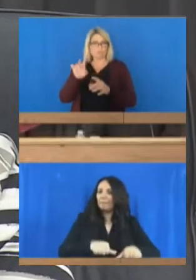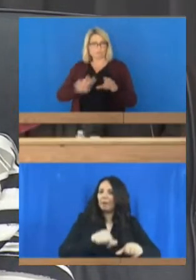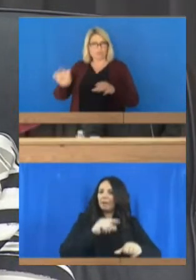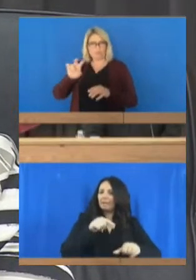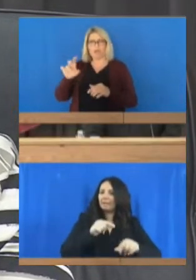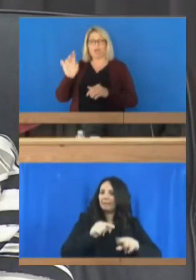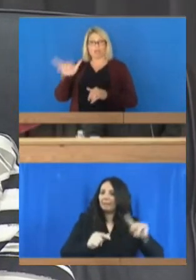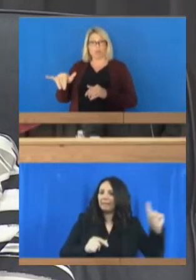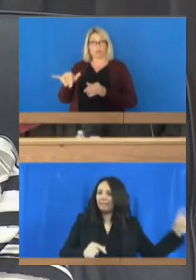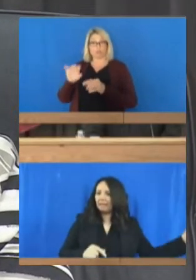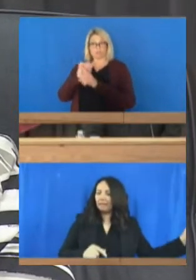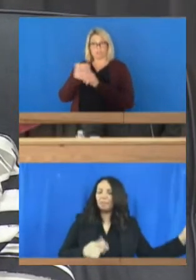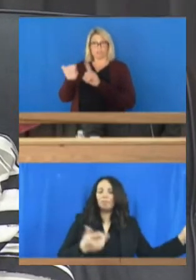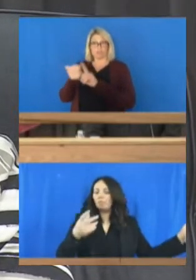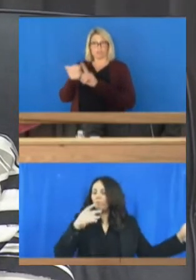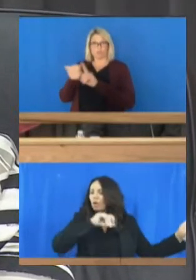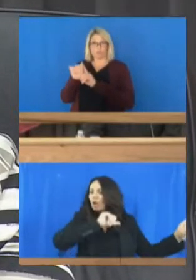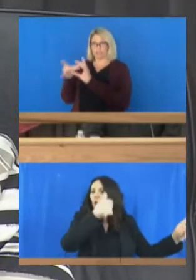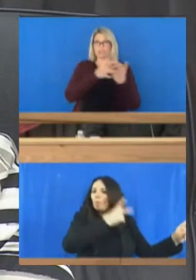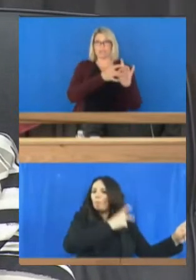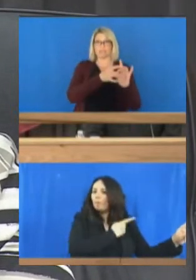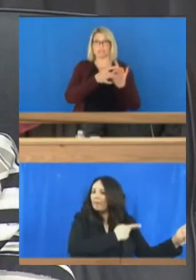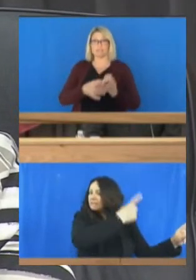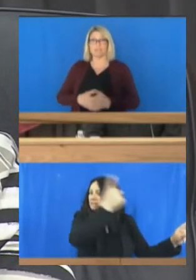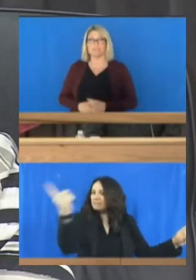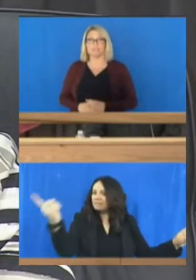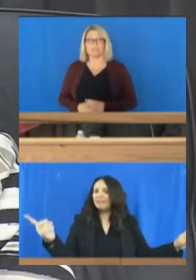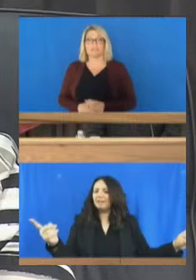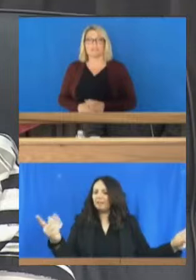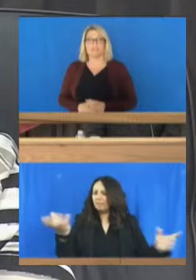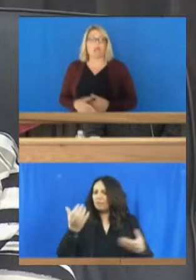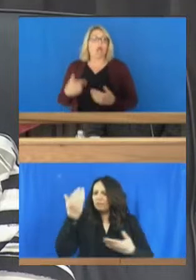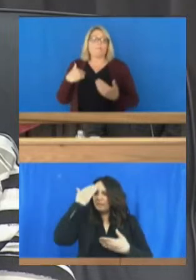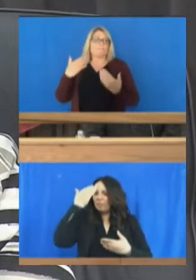Getting that for you. Thanks.